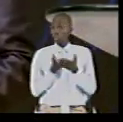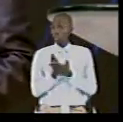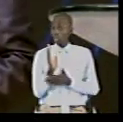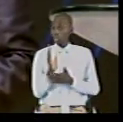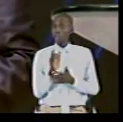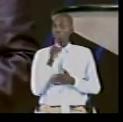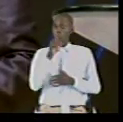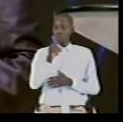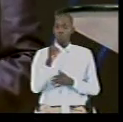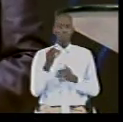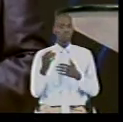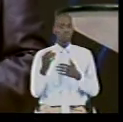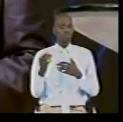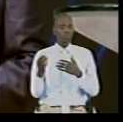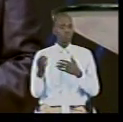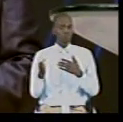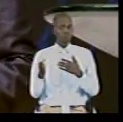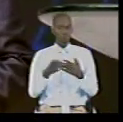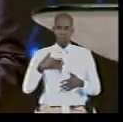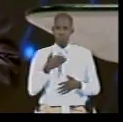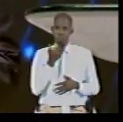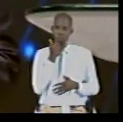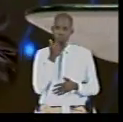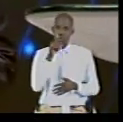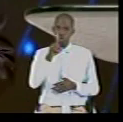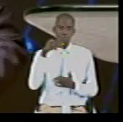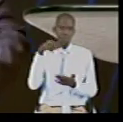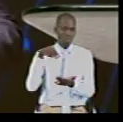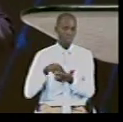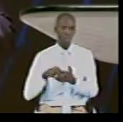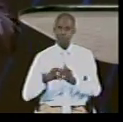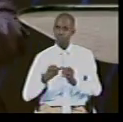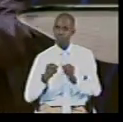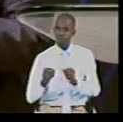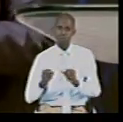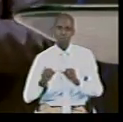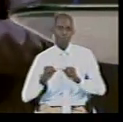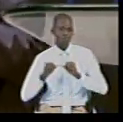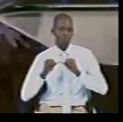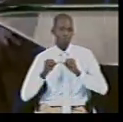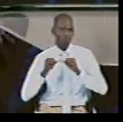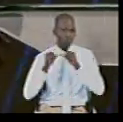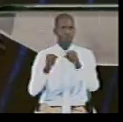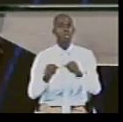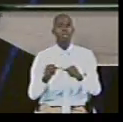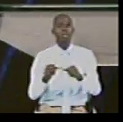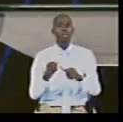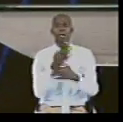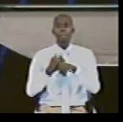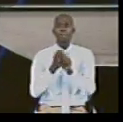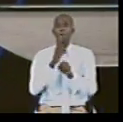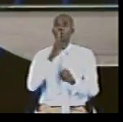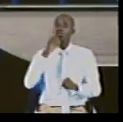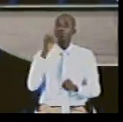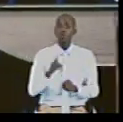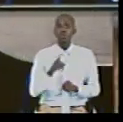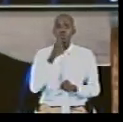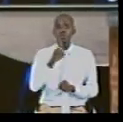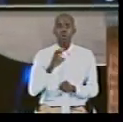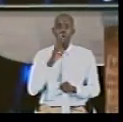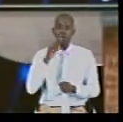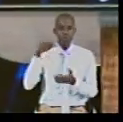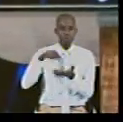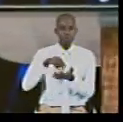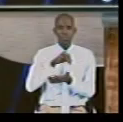straight and you stand firm and you hold firm and you hold on and make sure that you are steadfast